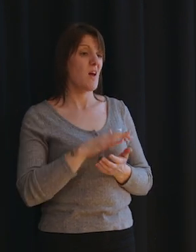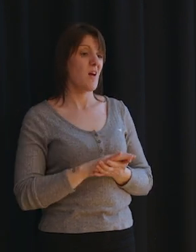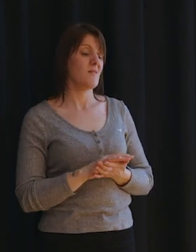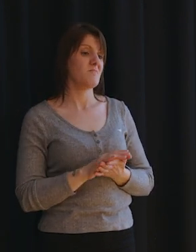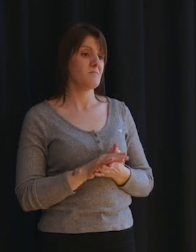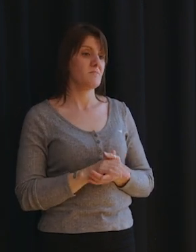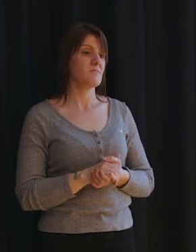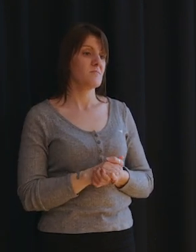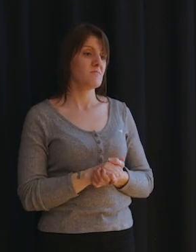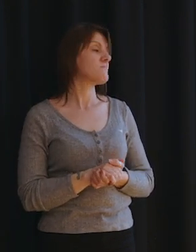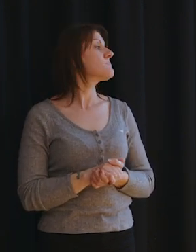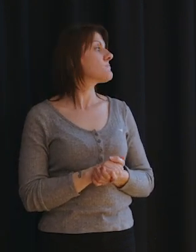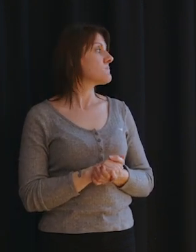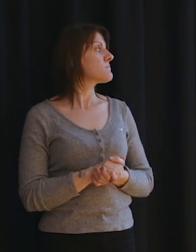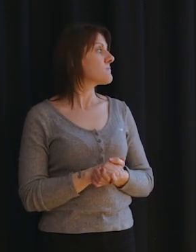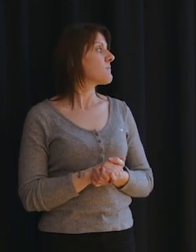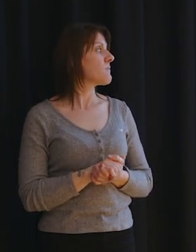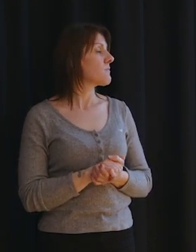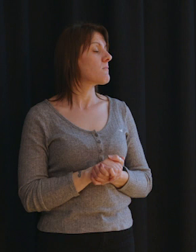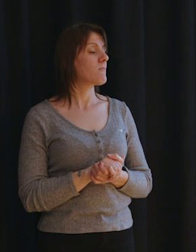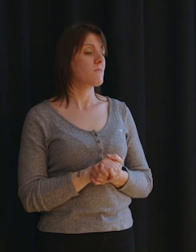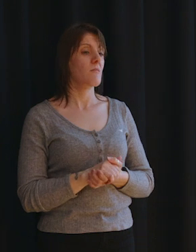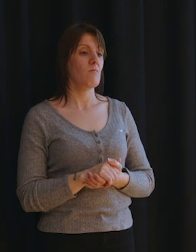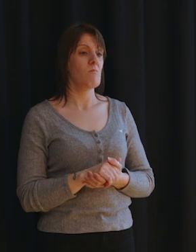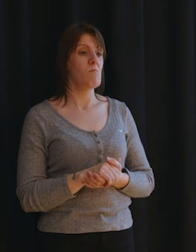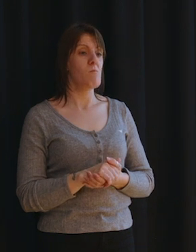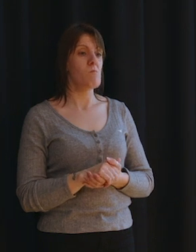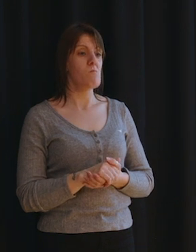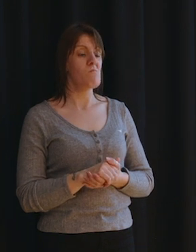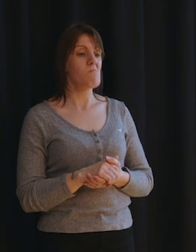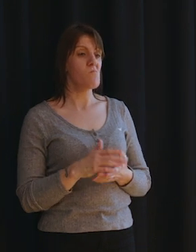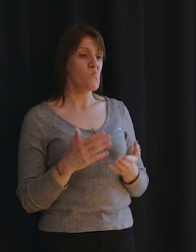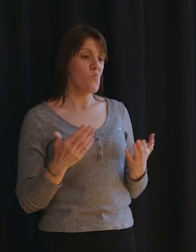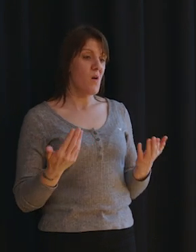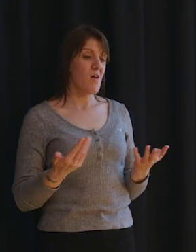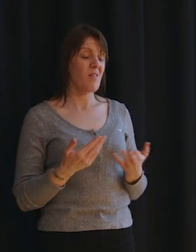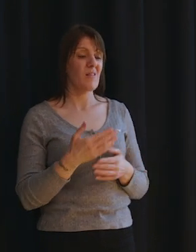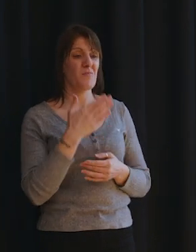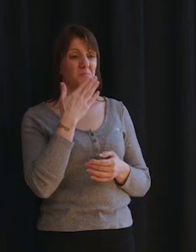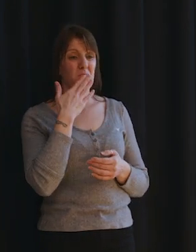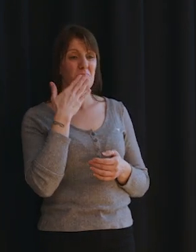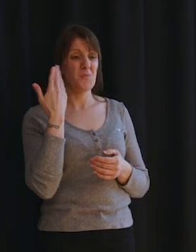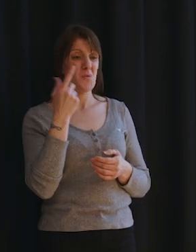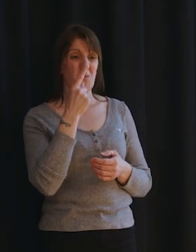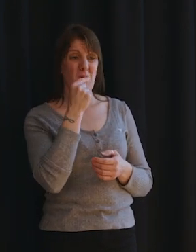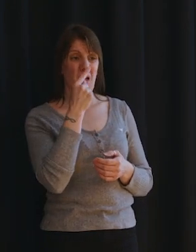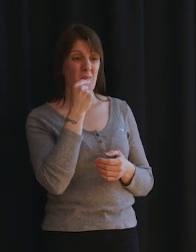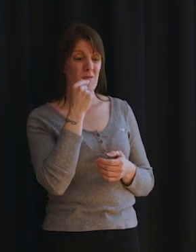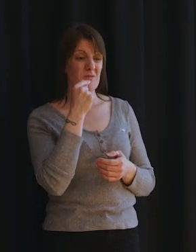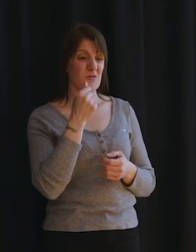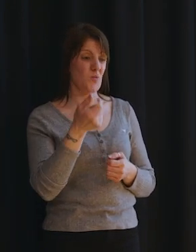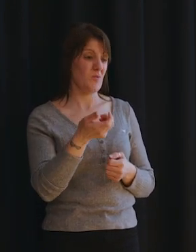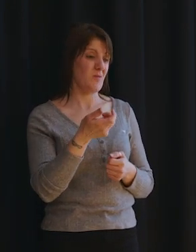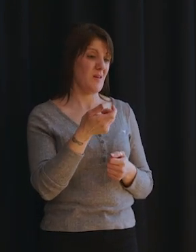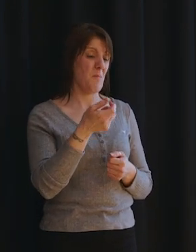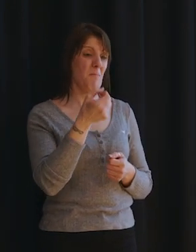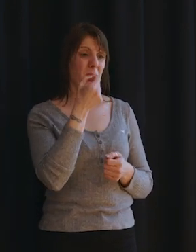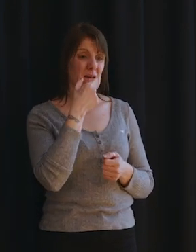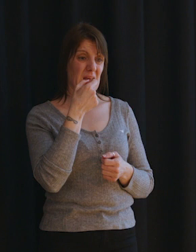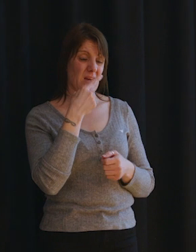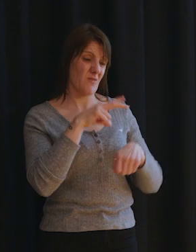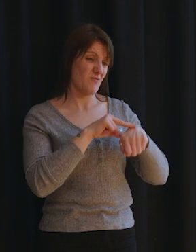kind of self-medicating basically, okay? Or if they haven't been able to get medication, they may use that as well.